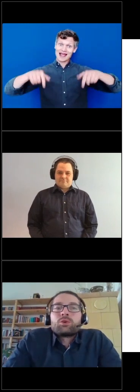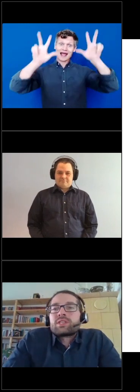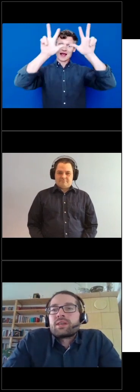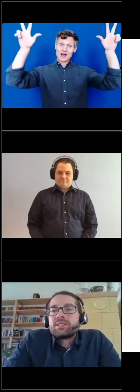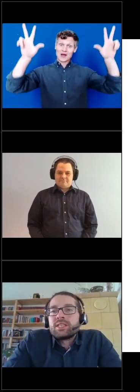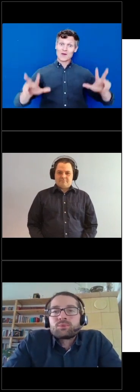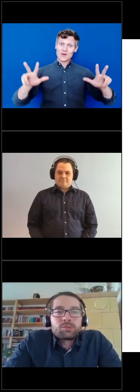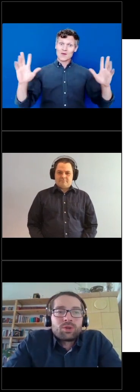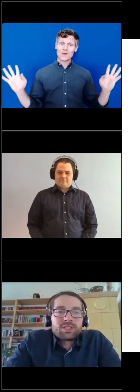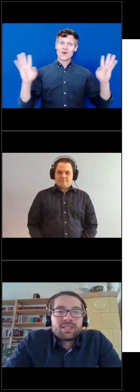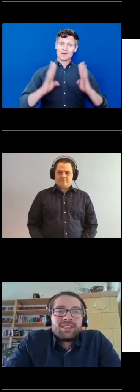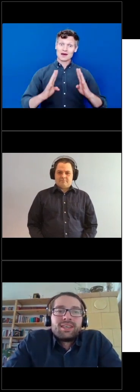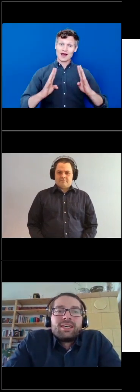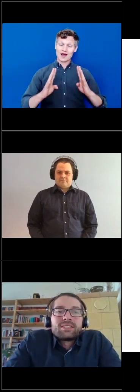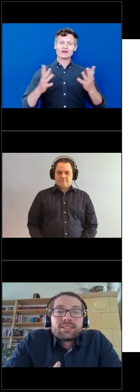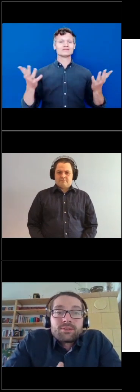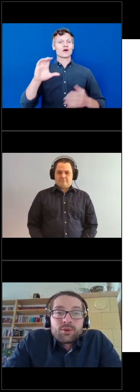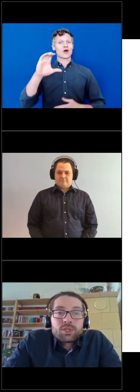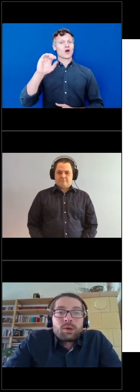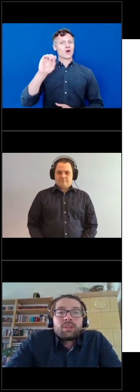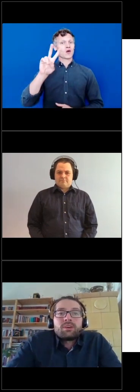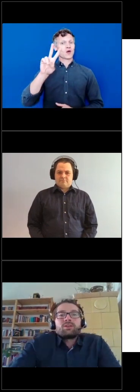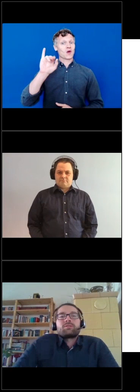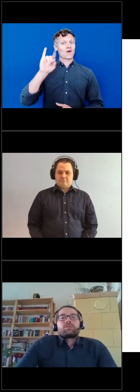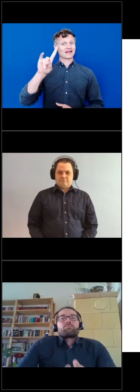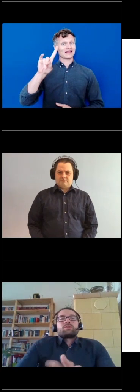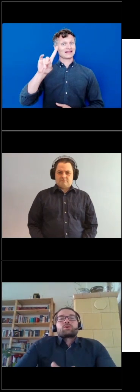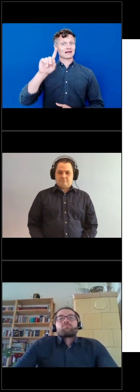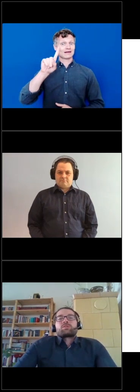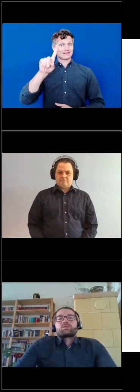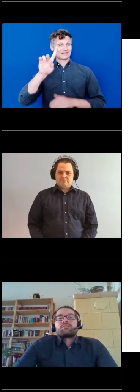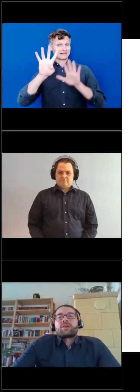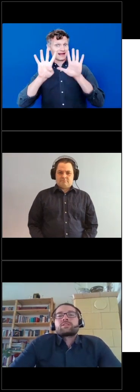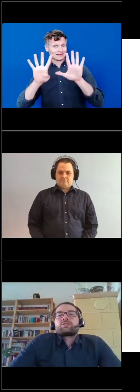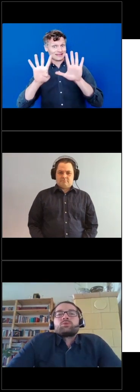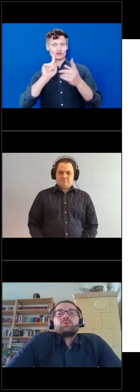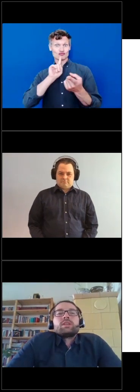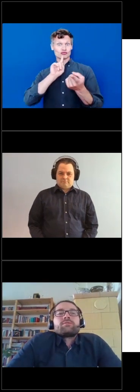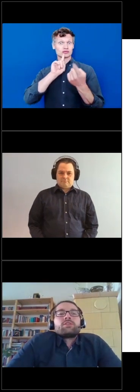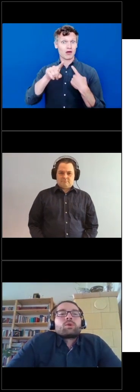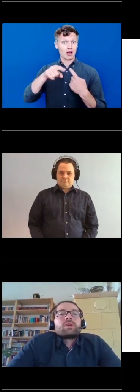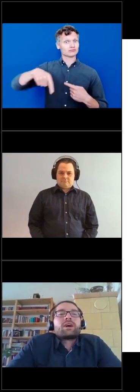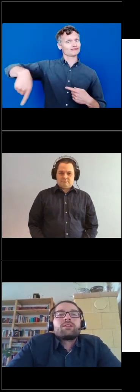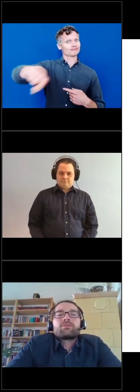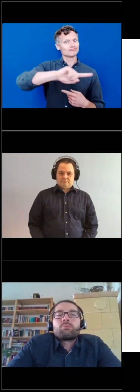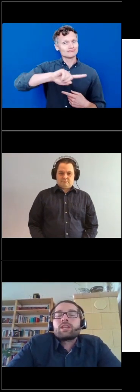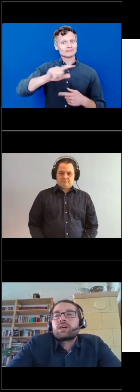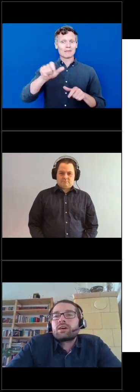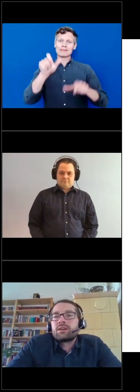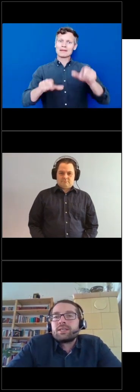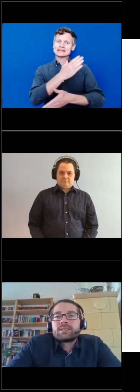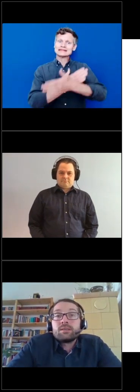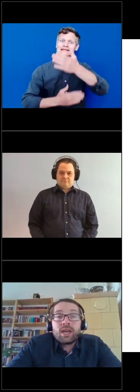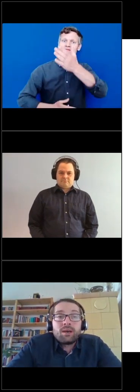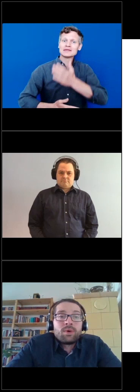Humanitarian COVID-19 Response. This is the first webinar of the joint project Phase 2, Leave No One Behind, from